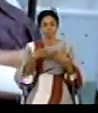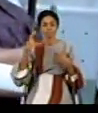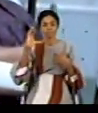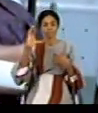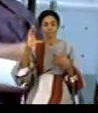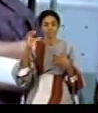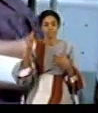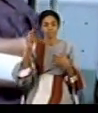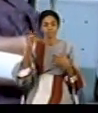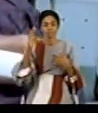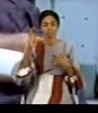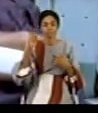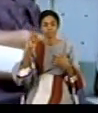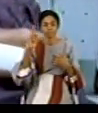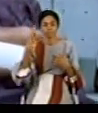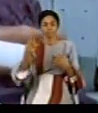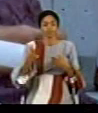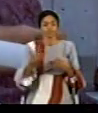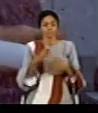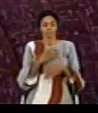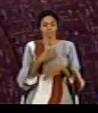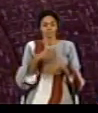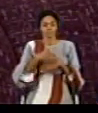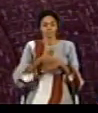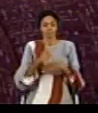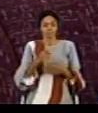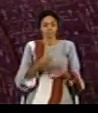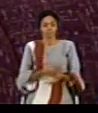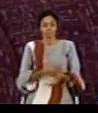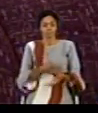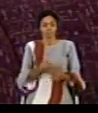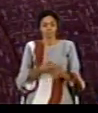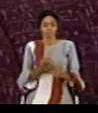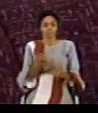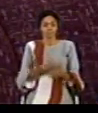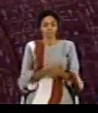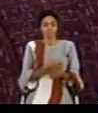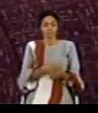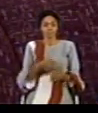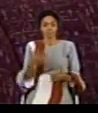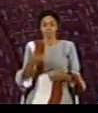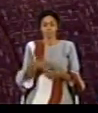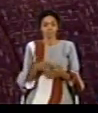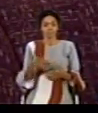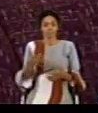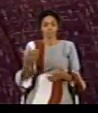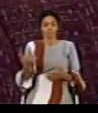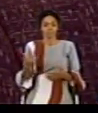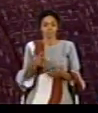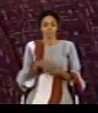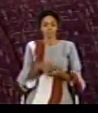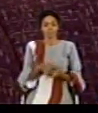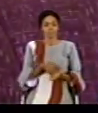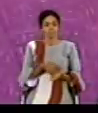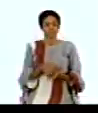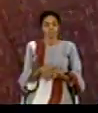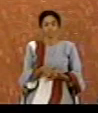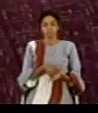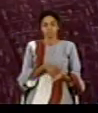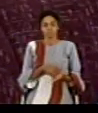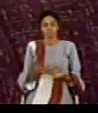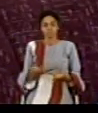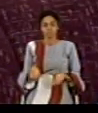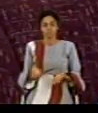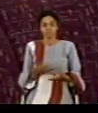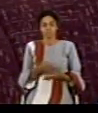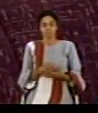chemo, which was a little bit terrible, I collapsed. I spent about a week in the hospital.